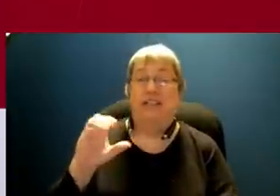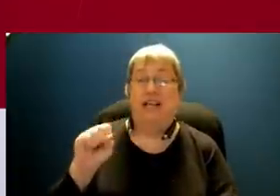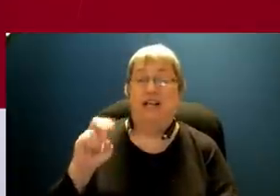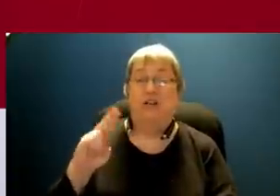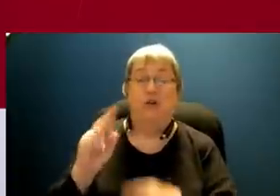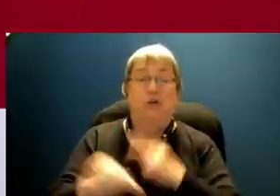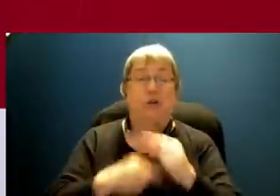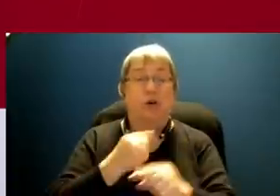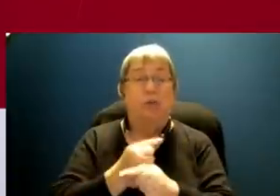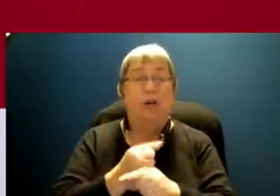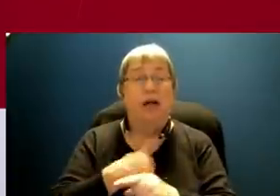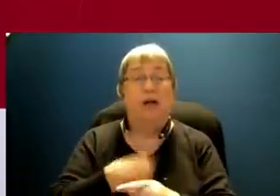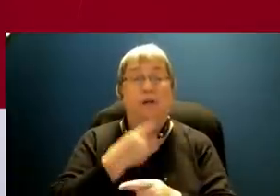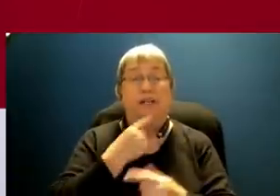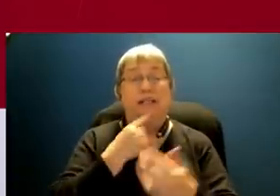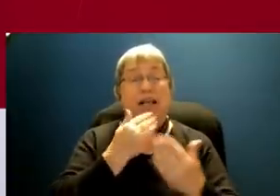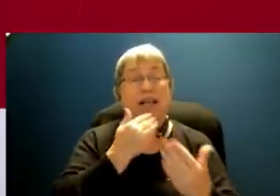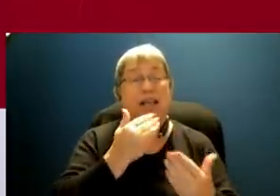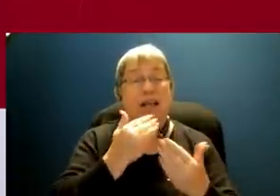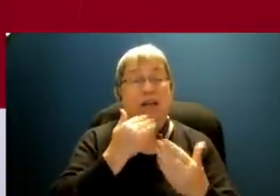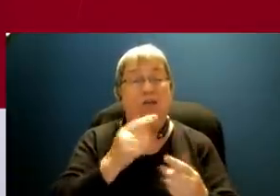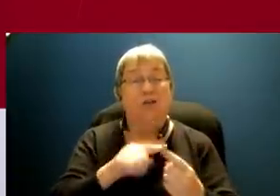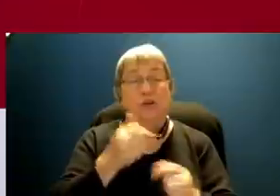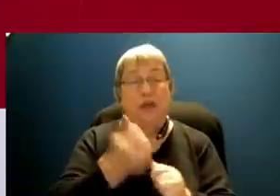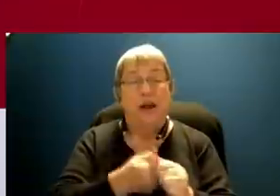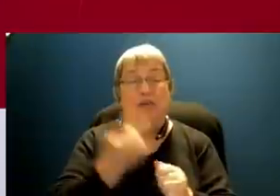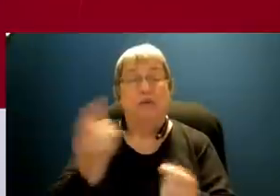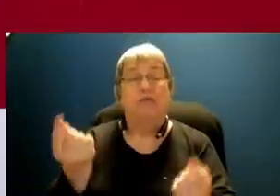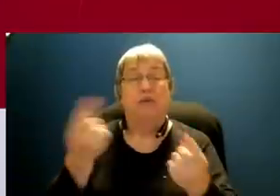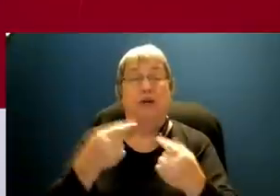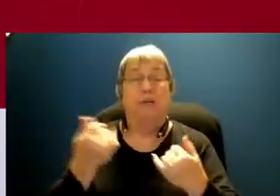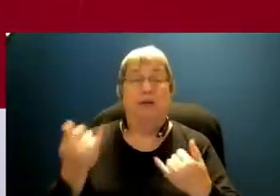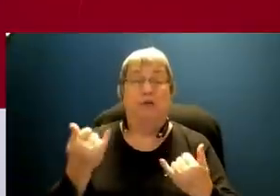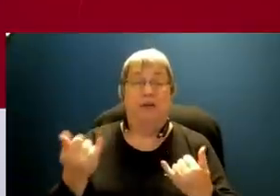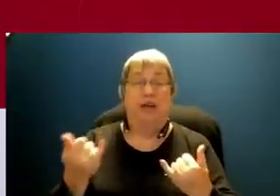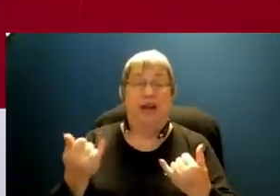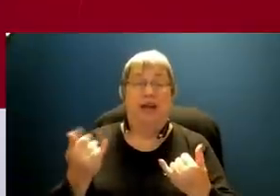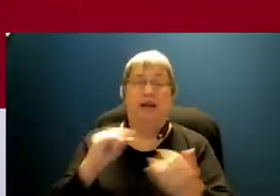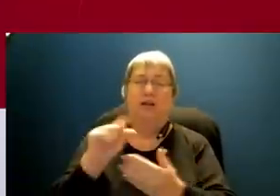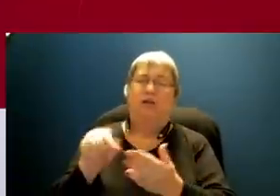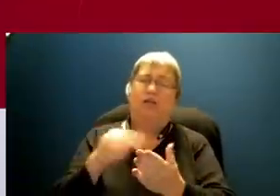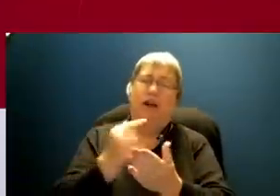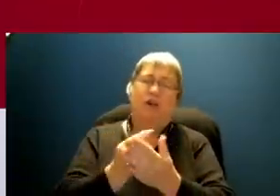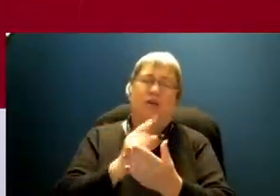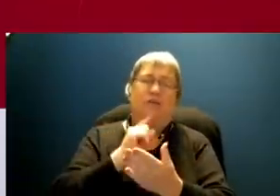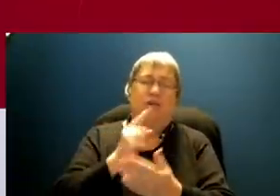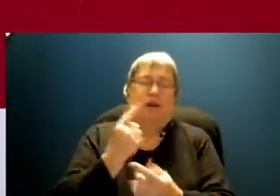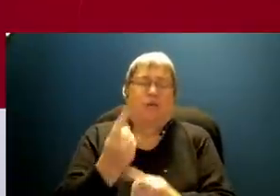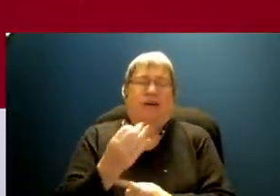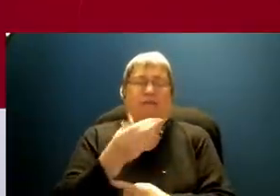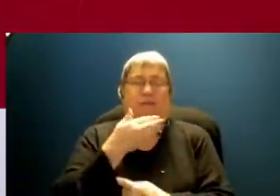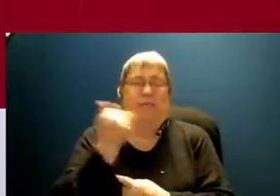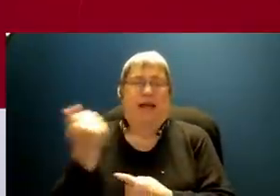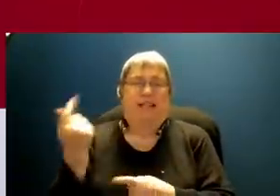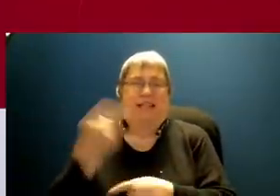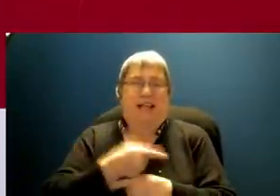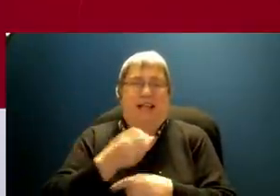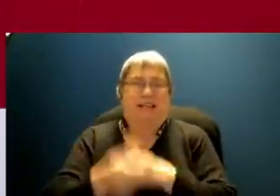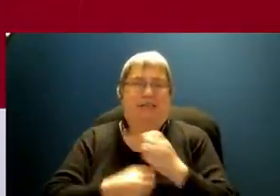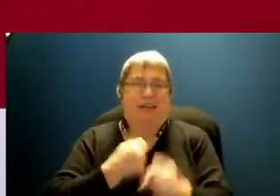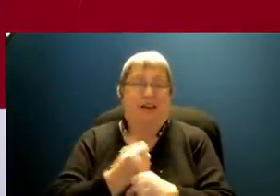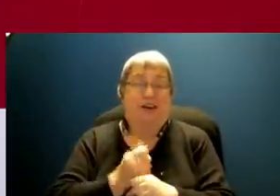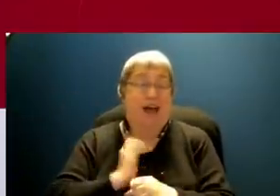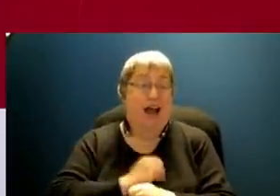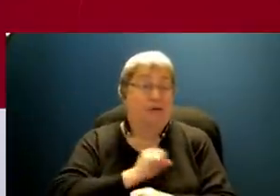thank everyone for attending today. Commencement is truly one of the best days of the year for me, and it is an event that our staff and